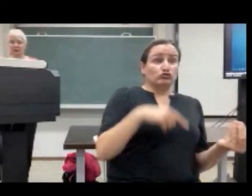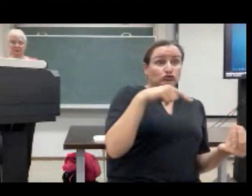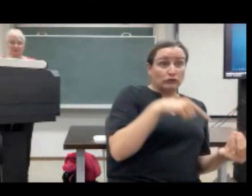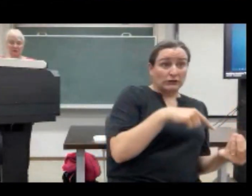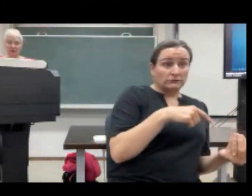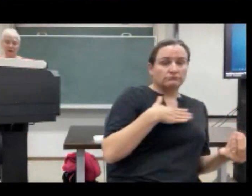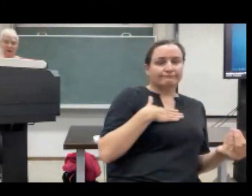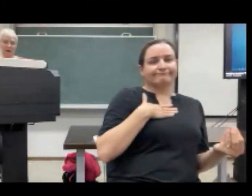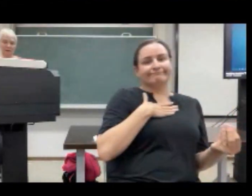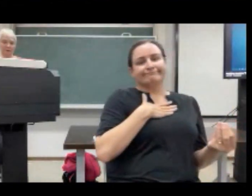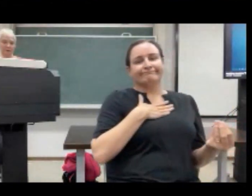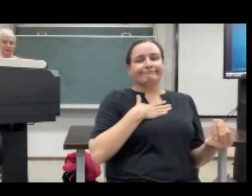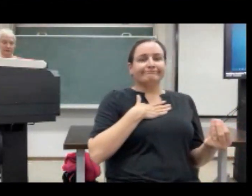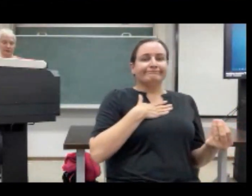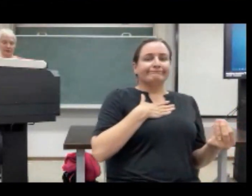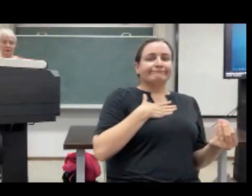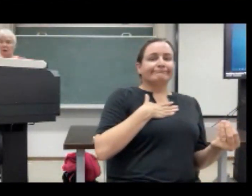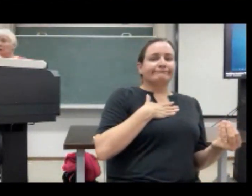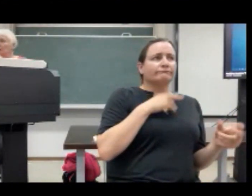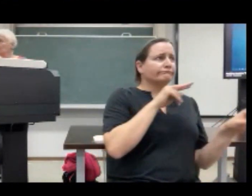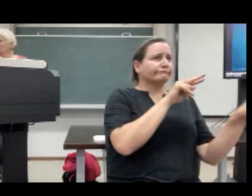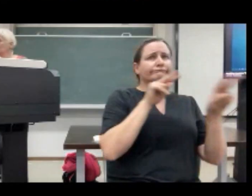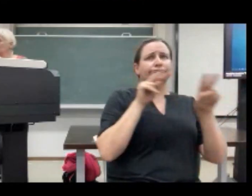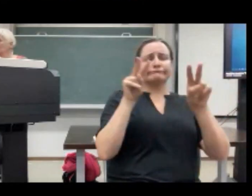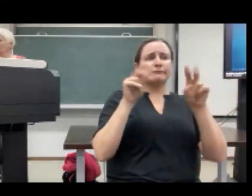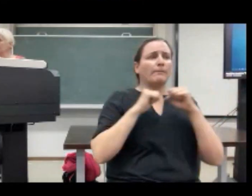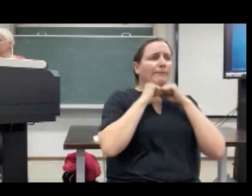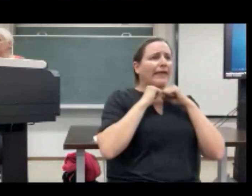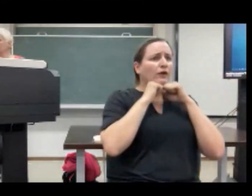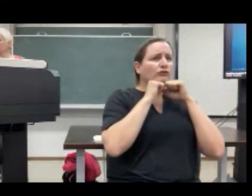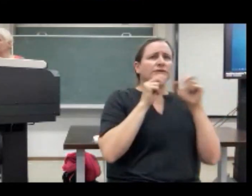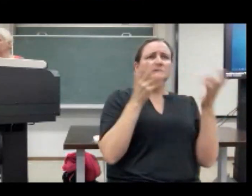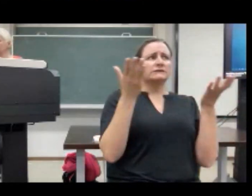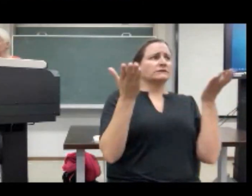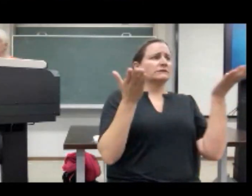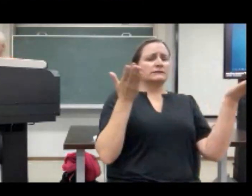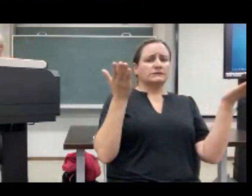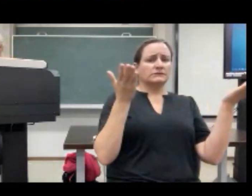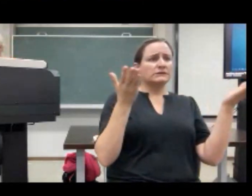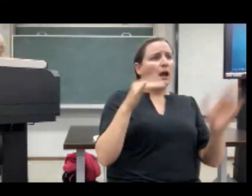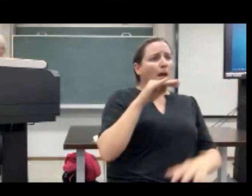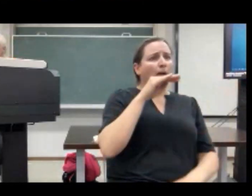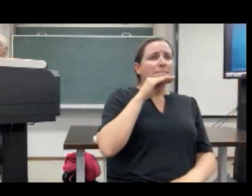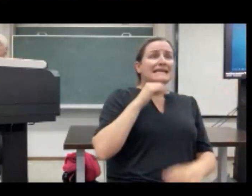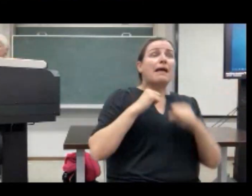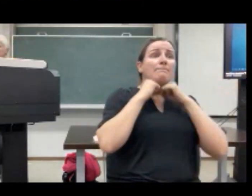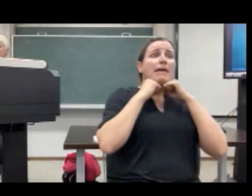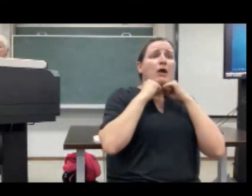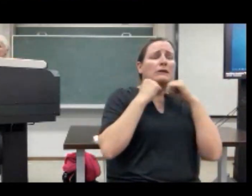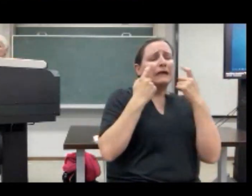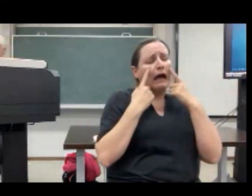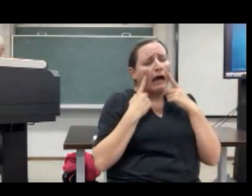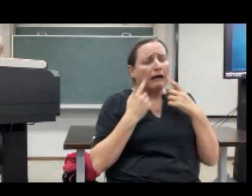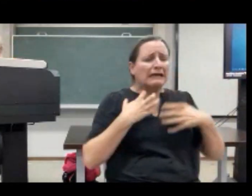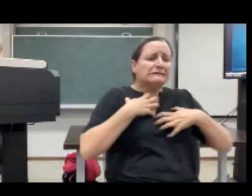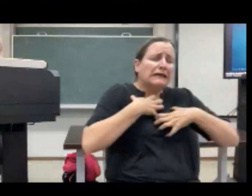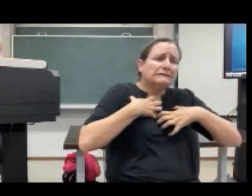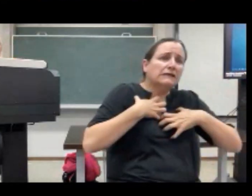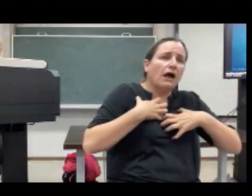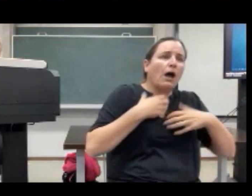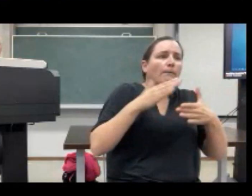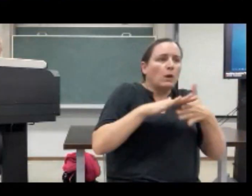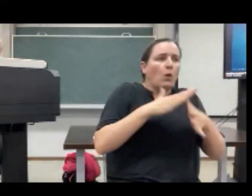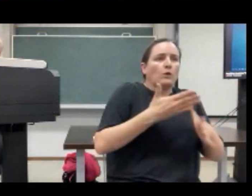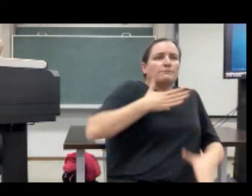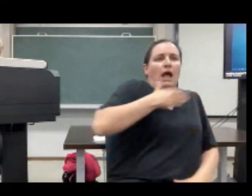being very the cause of this parental grief. And this can be a traumatic experience for a